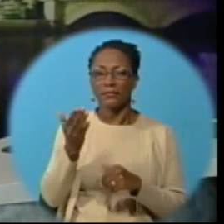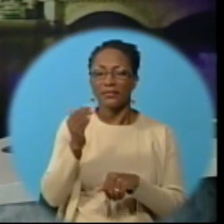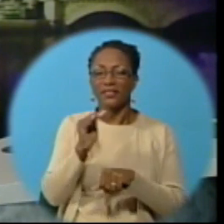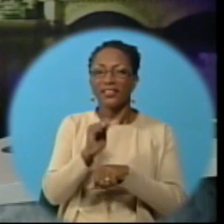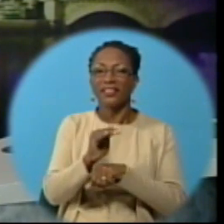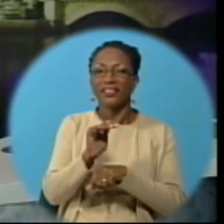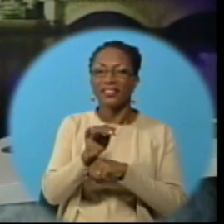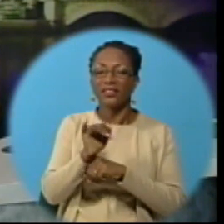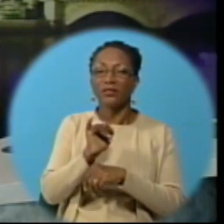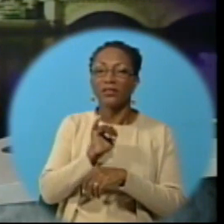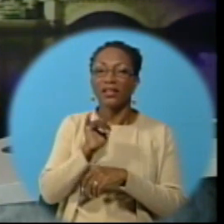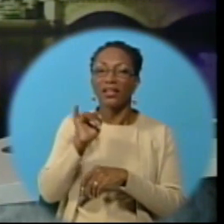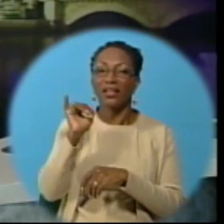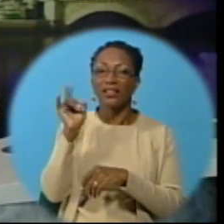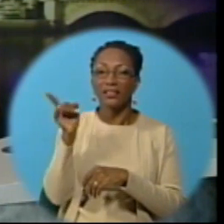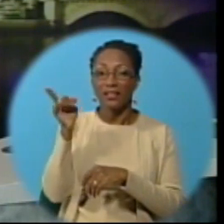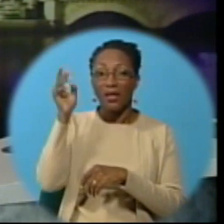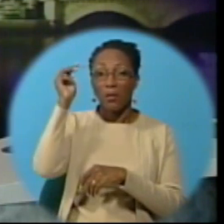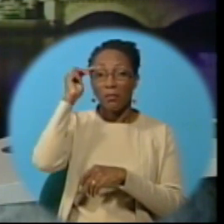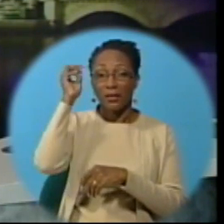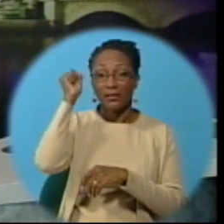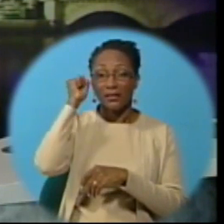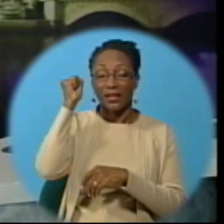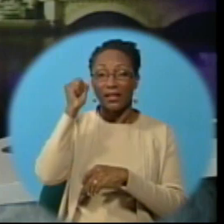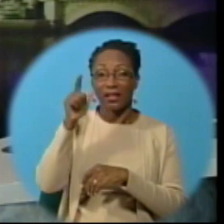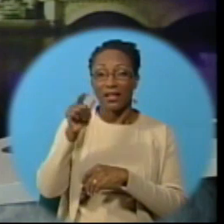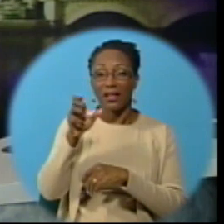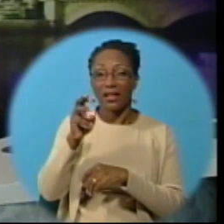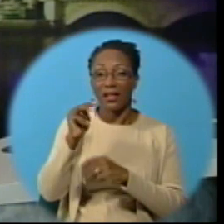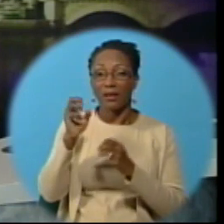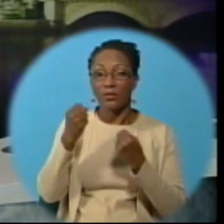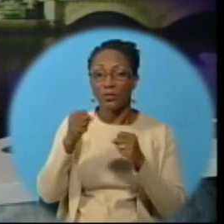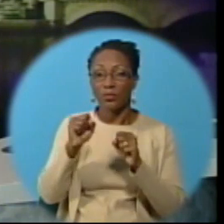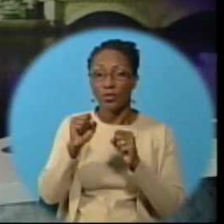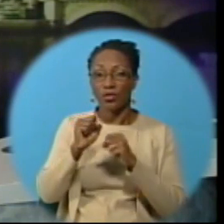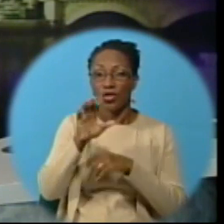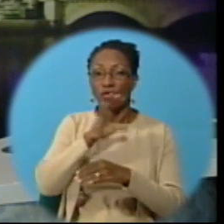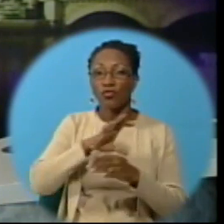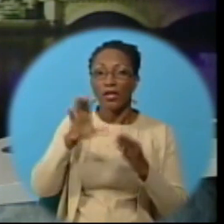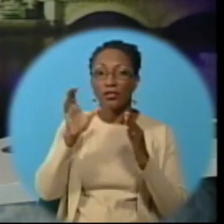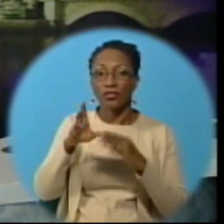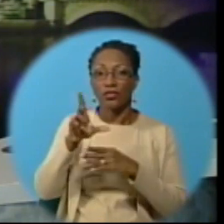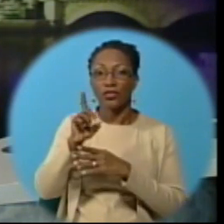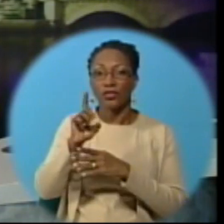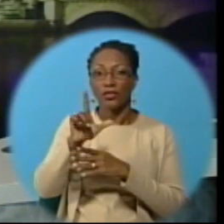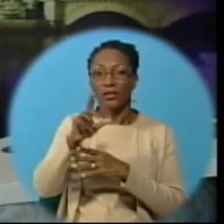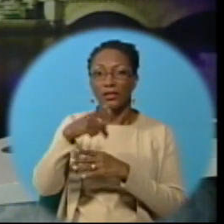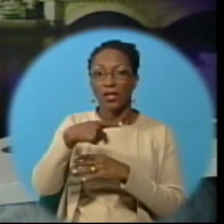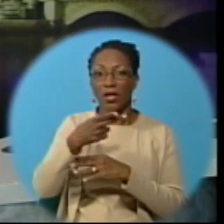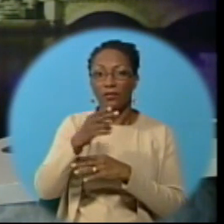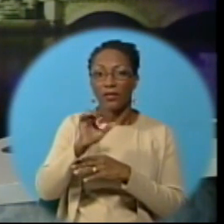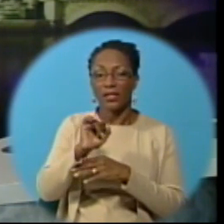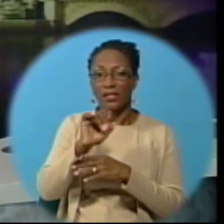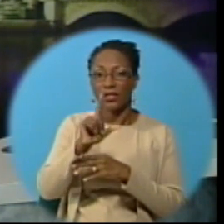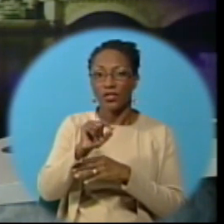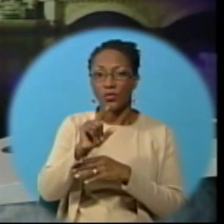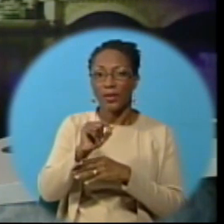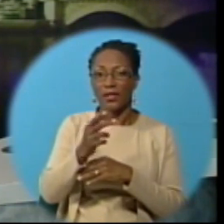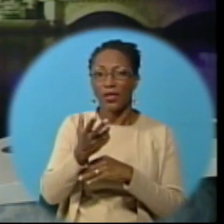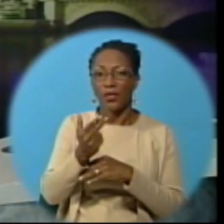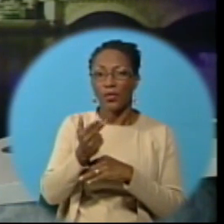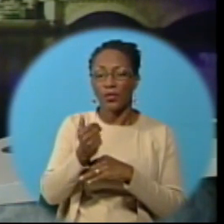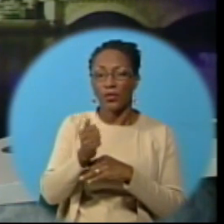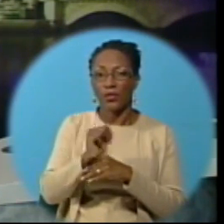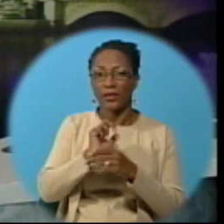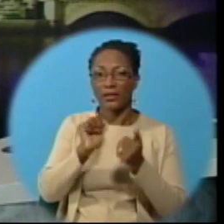Very good evening. I am Mark Seal with your Live Sports World. Starting with cricket, Christchurch Dolphins are the 2013 champions of the